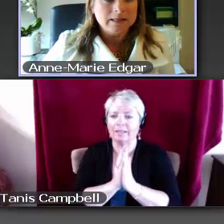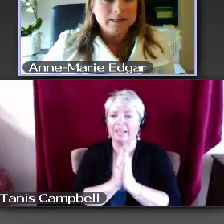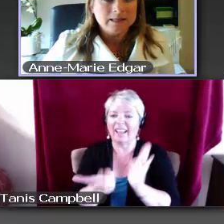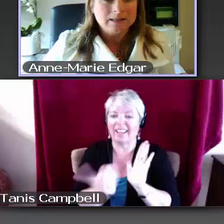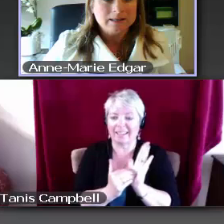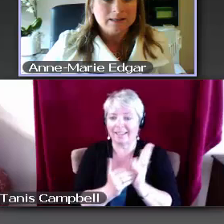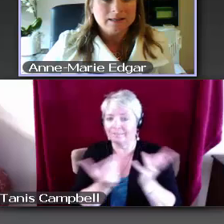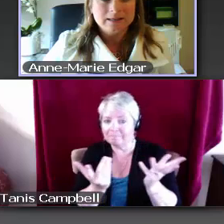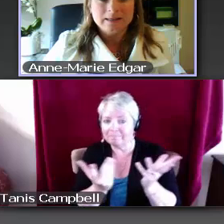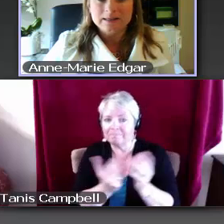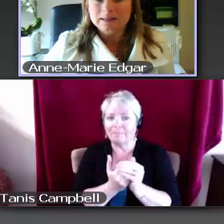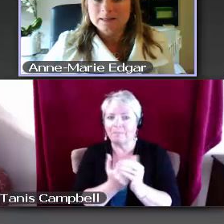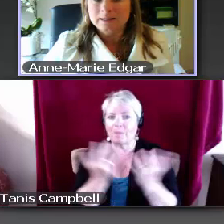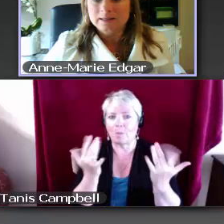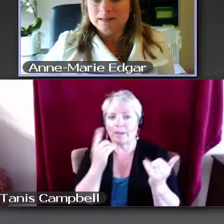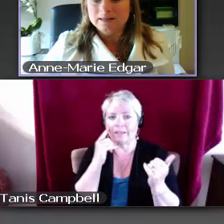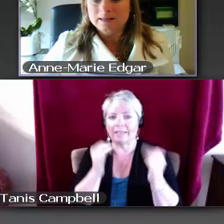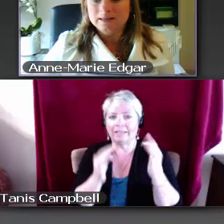see.